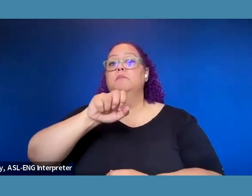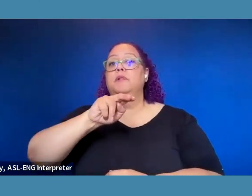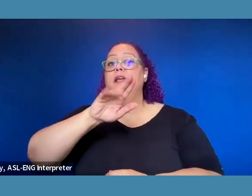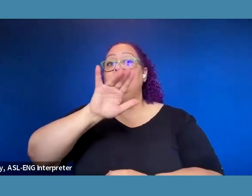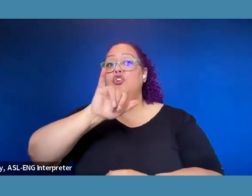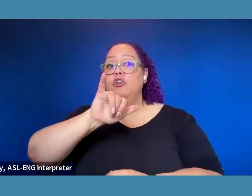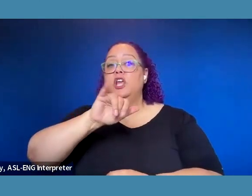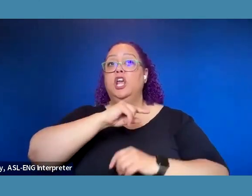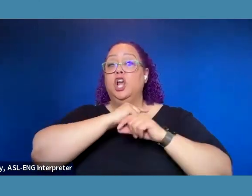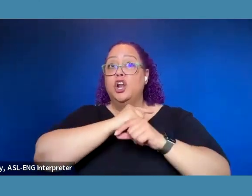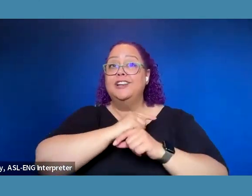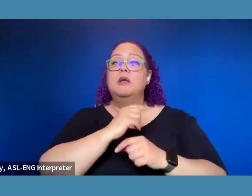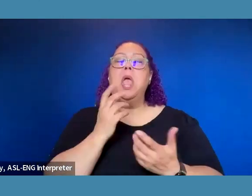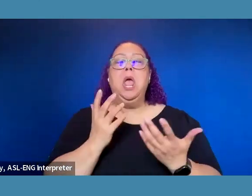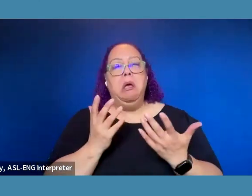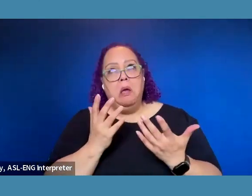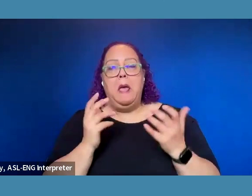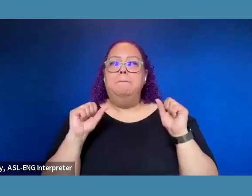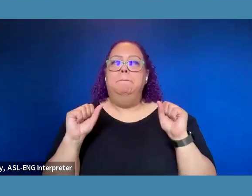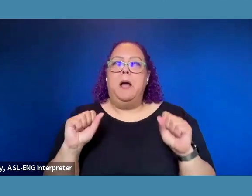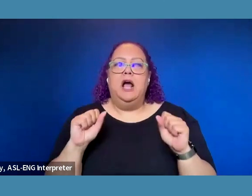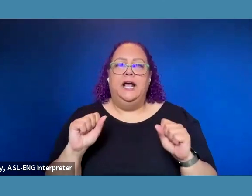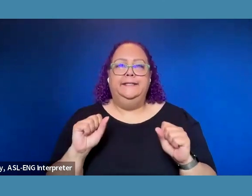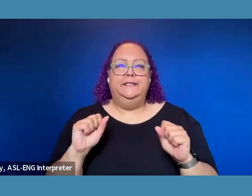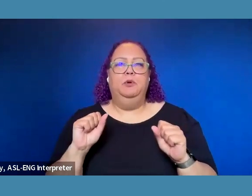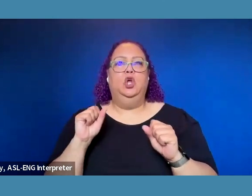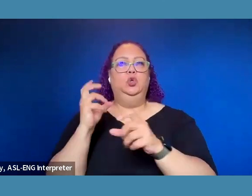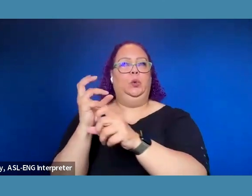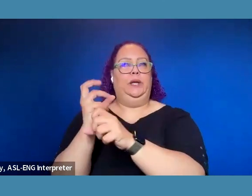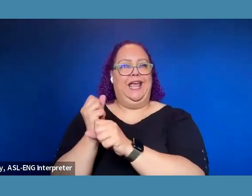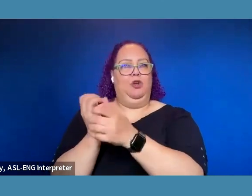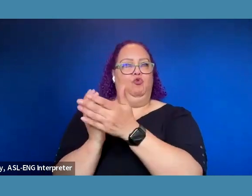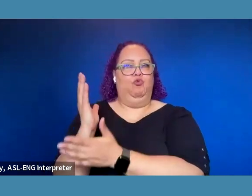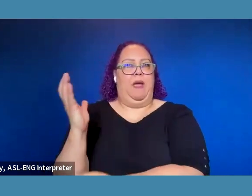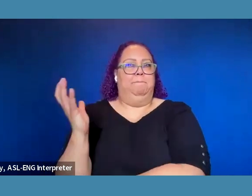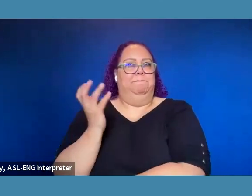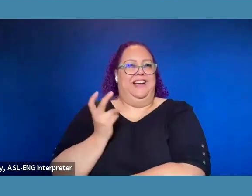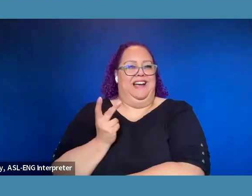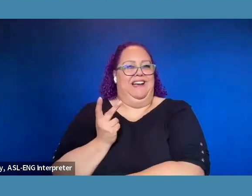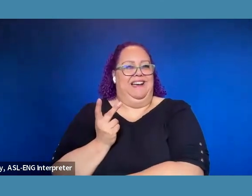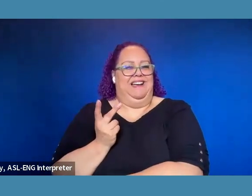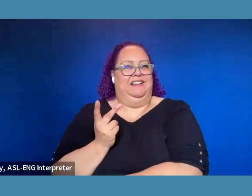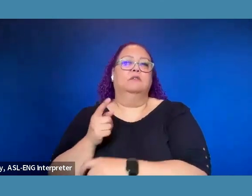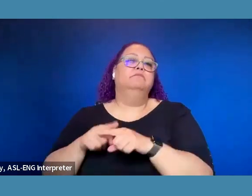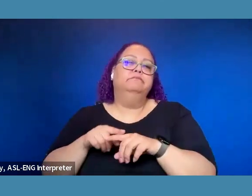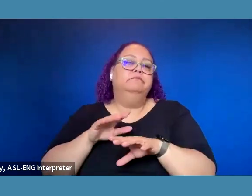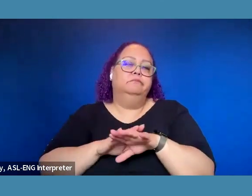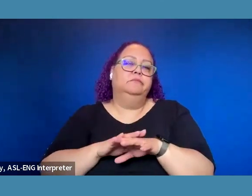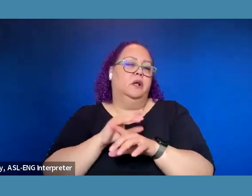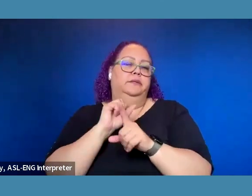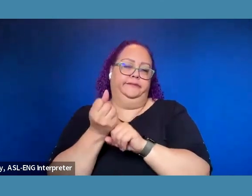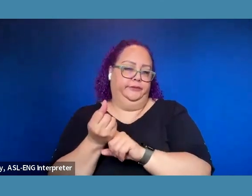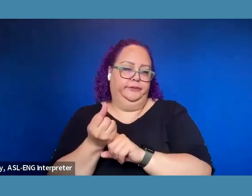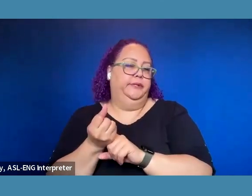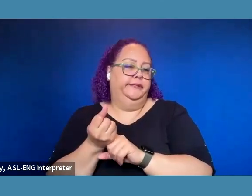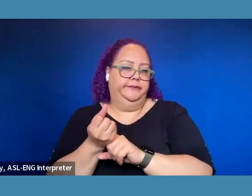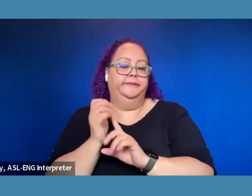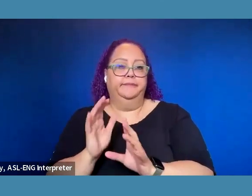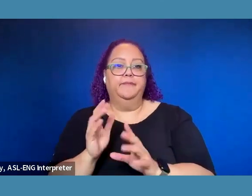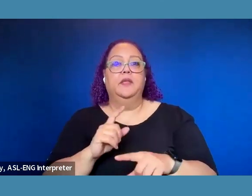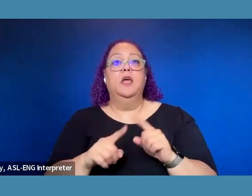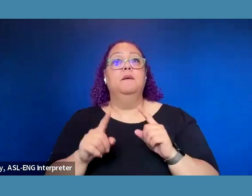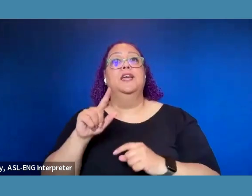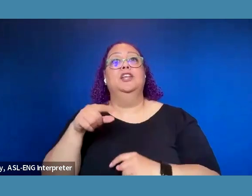to also get the right to vote back. It would be a case dependent situation. But just because you are